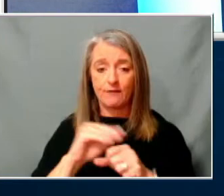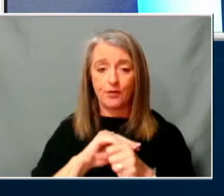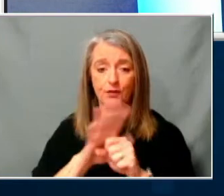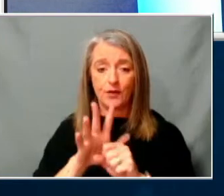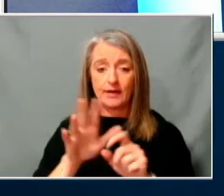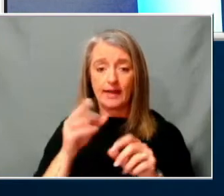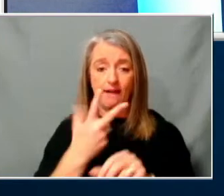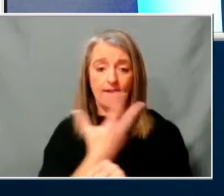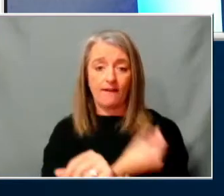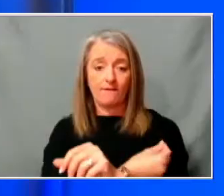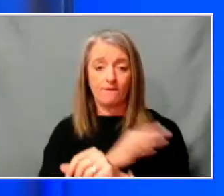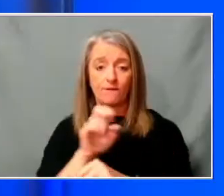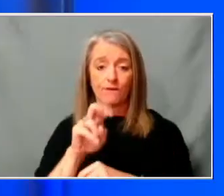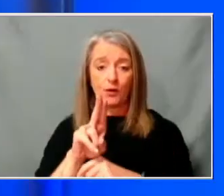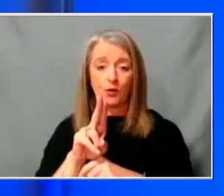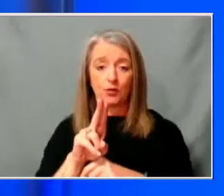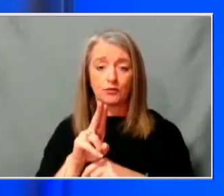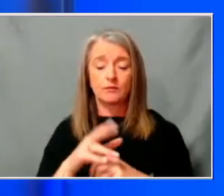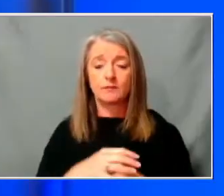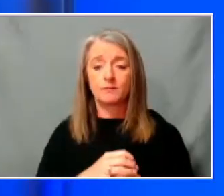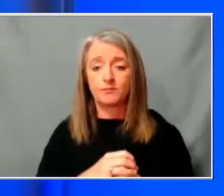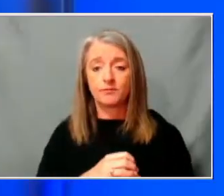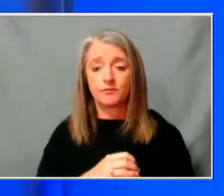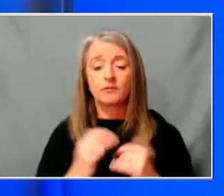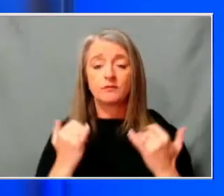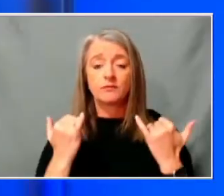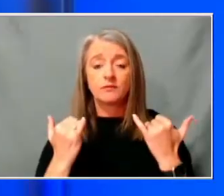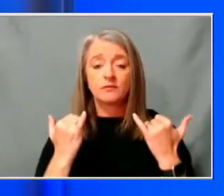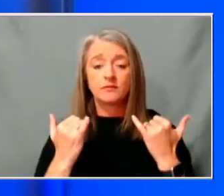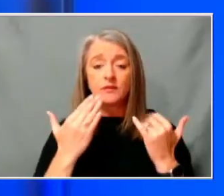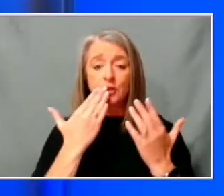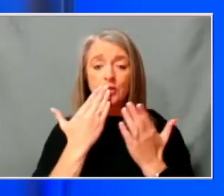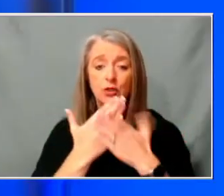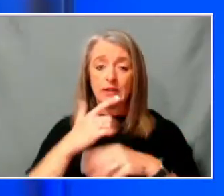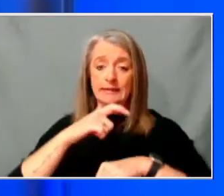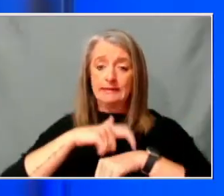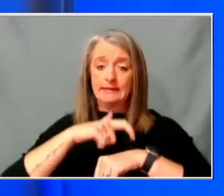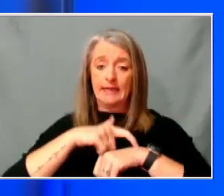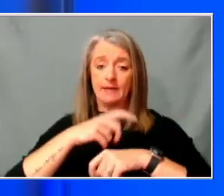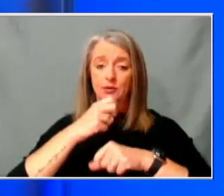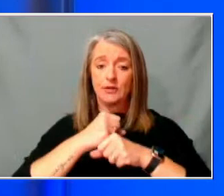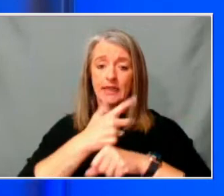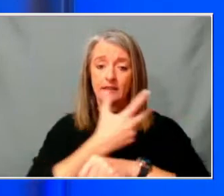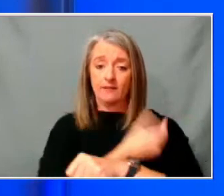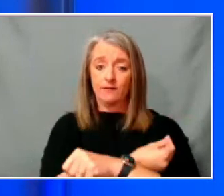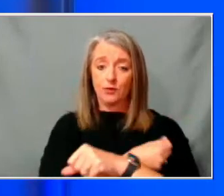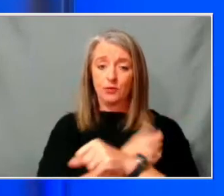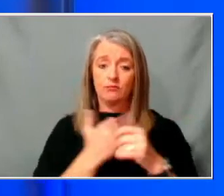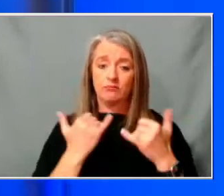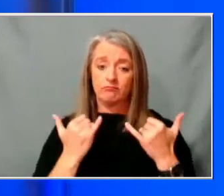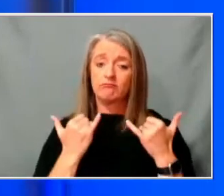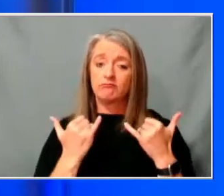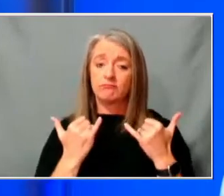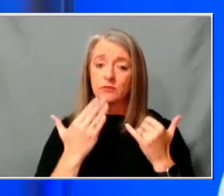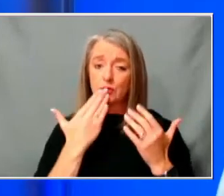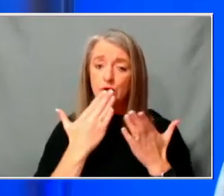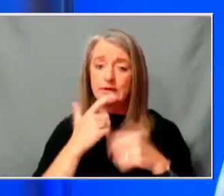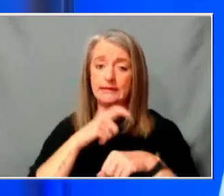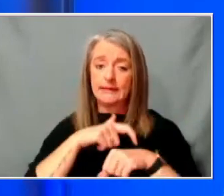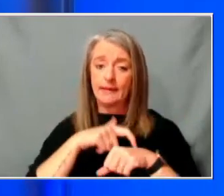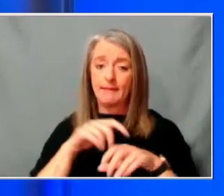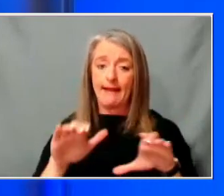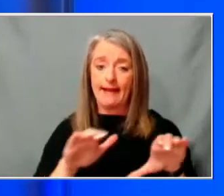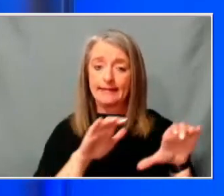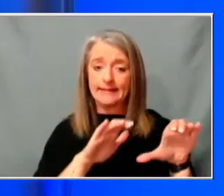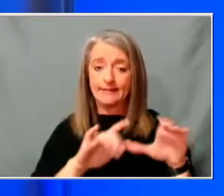shot? Yeah, I mean, I think right now it is a good time to go get your influenza vaccine just because we know that activity